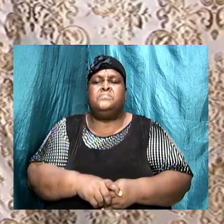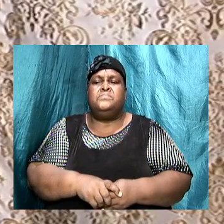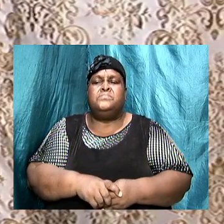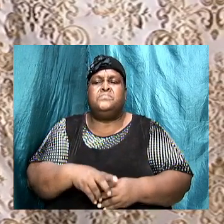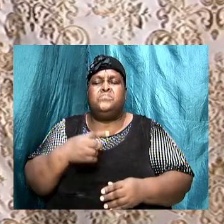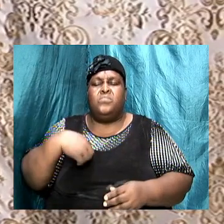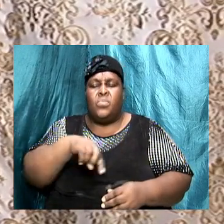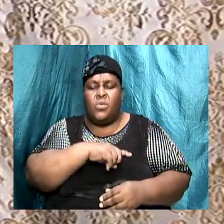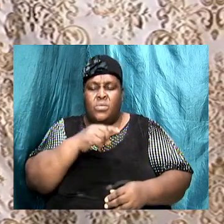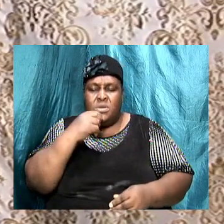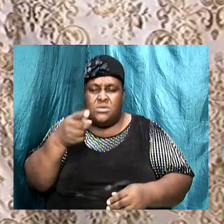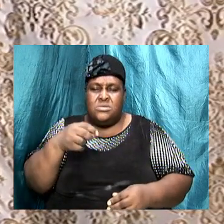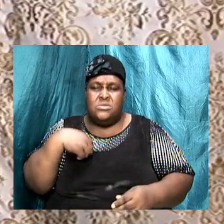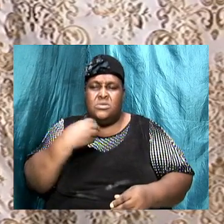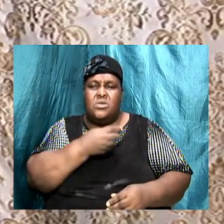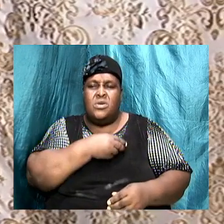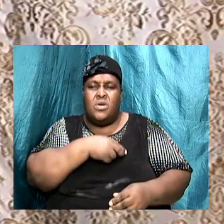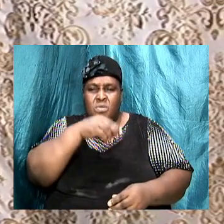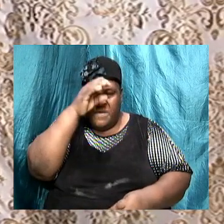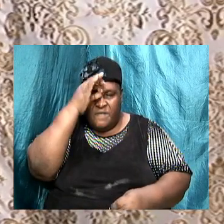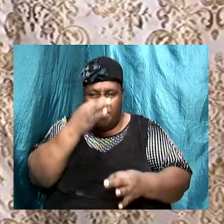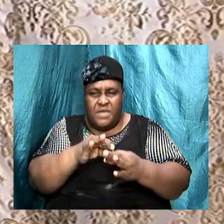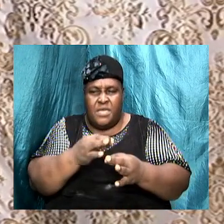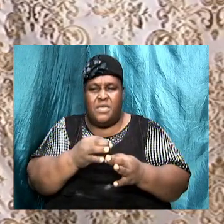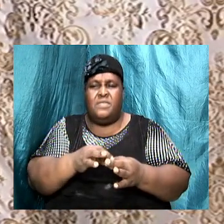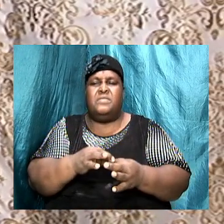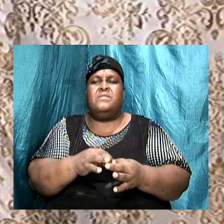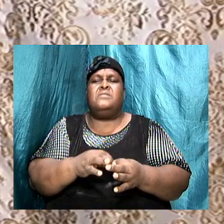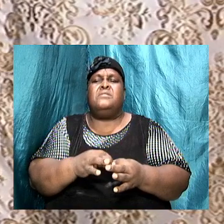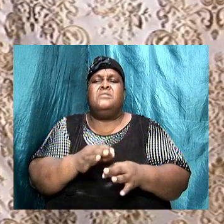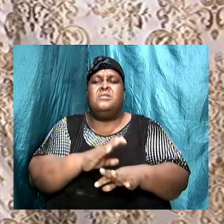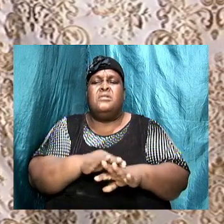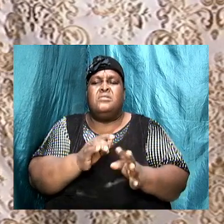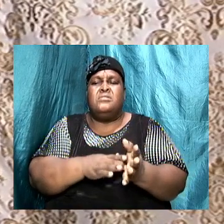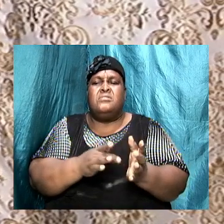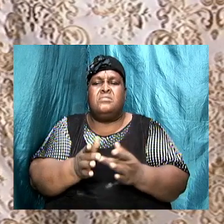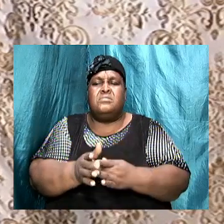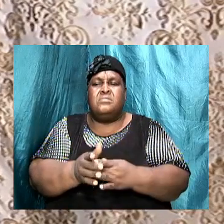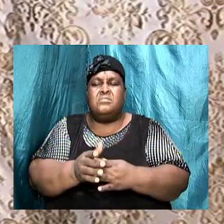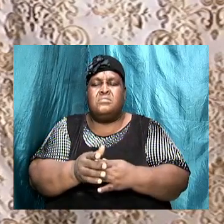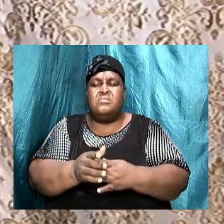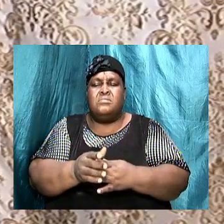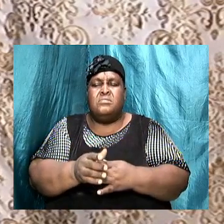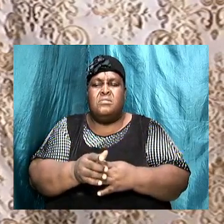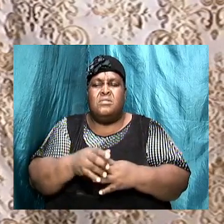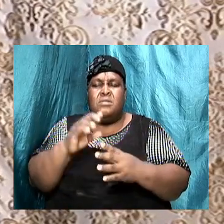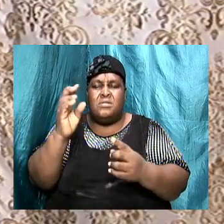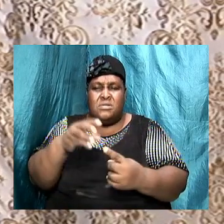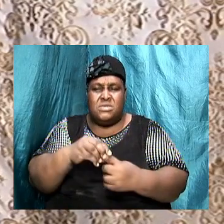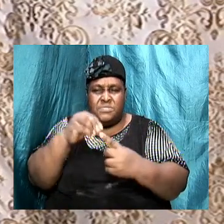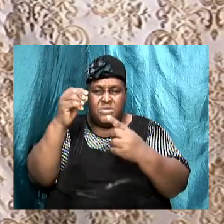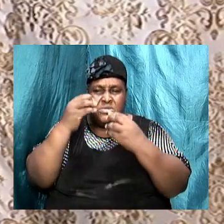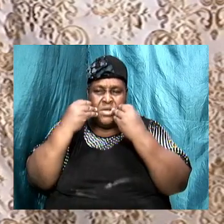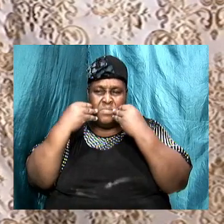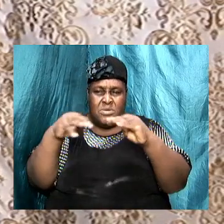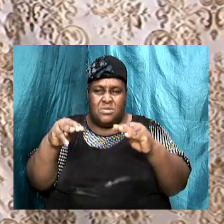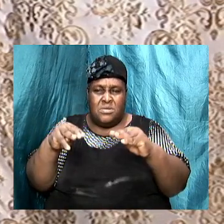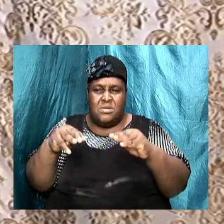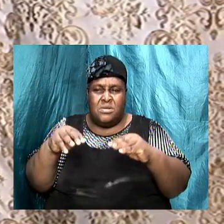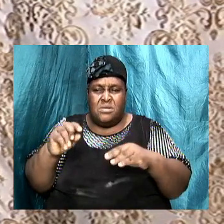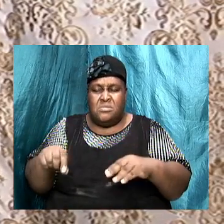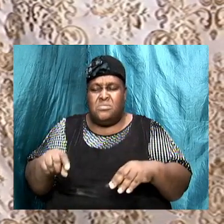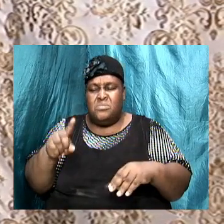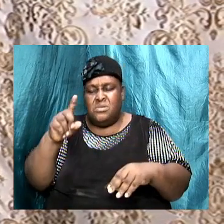our faith is based up on a specific message. And this is one of the reasons why sound doctrine